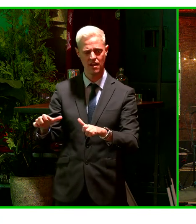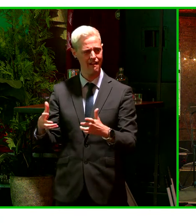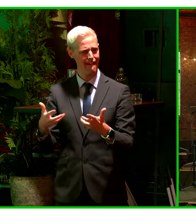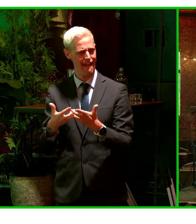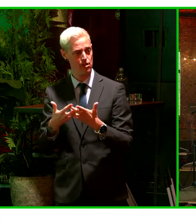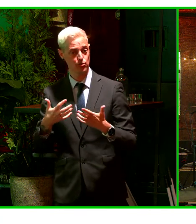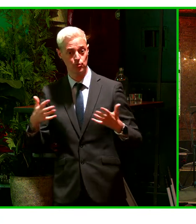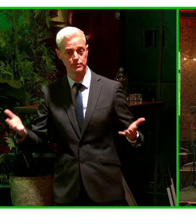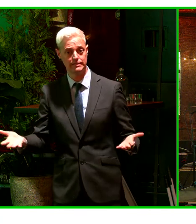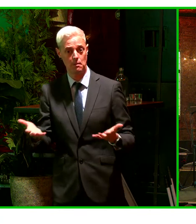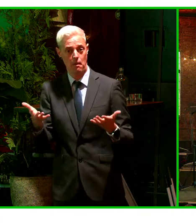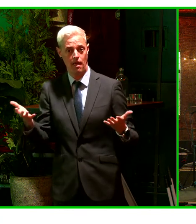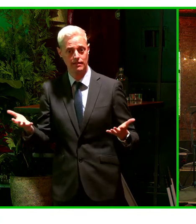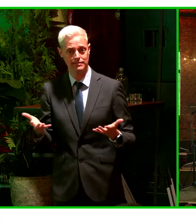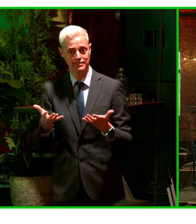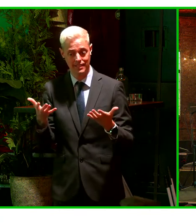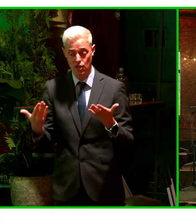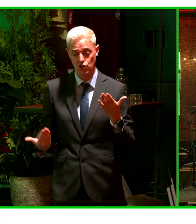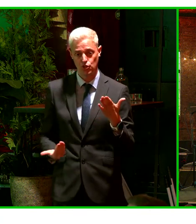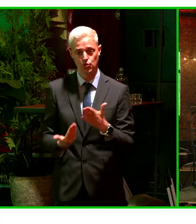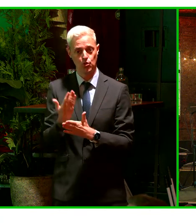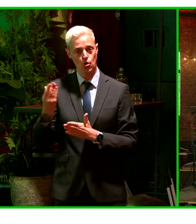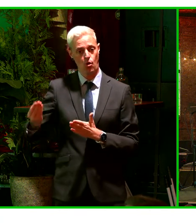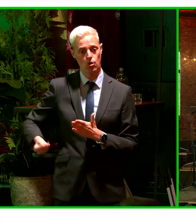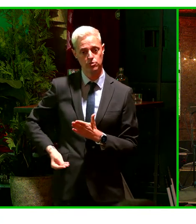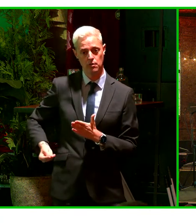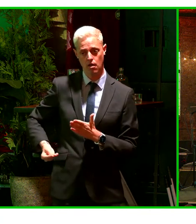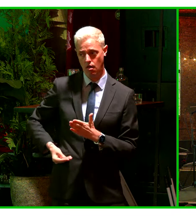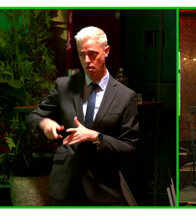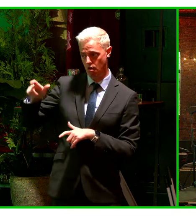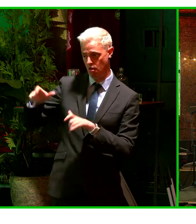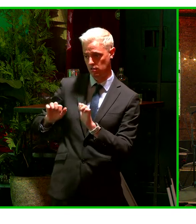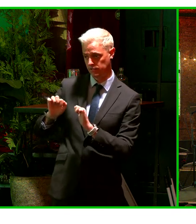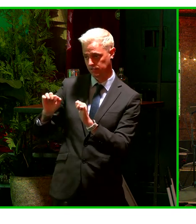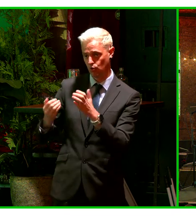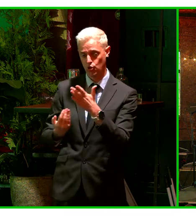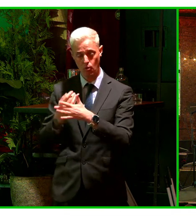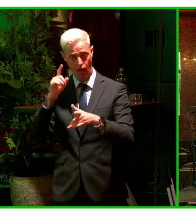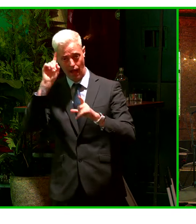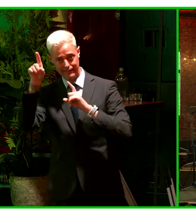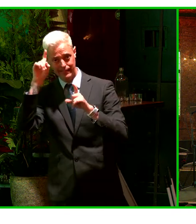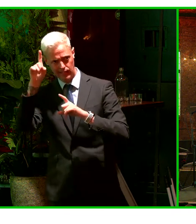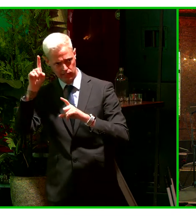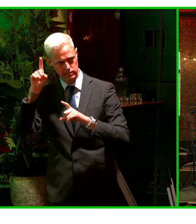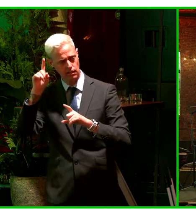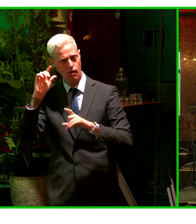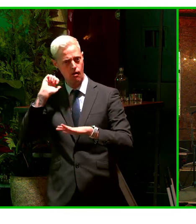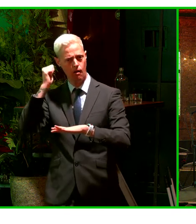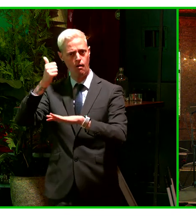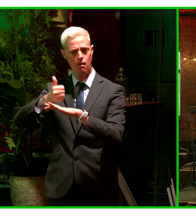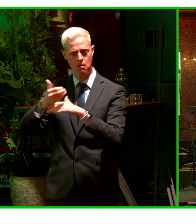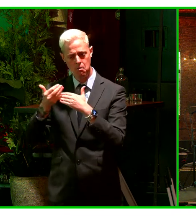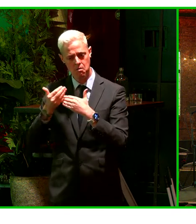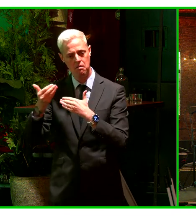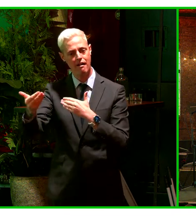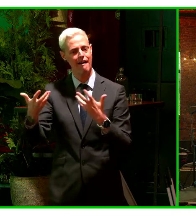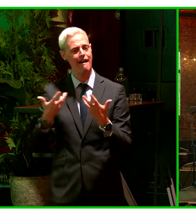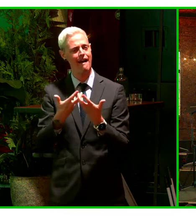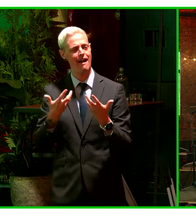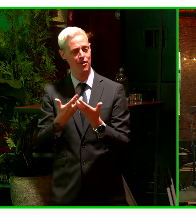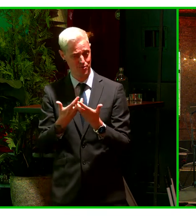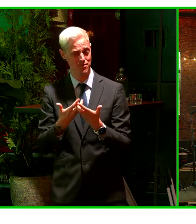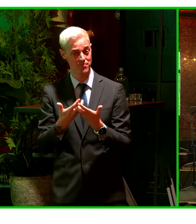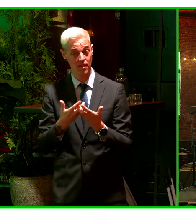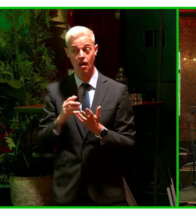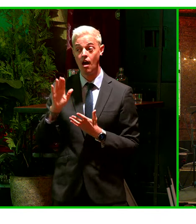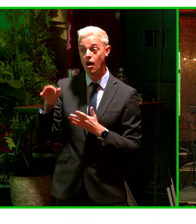stimulate new entrepreneurs, new ideas in this space? And then most importantly, and a toughie this one, how